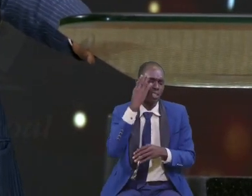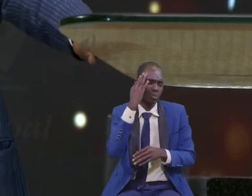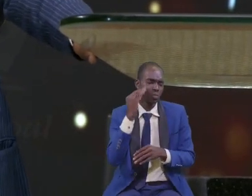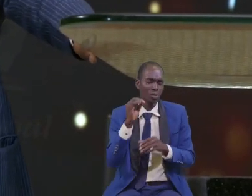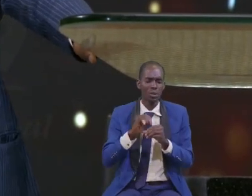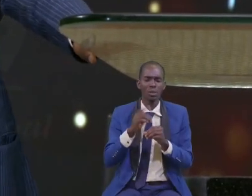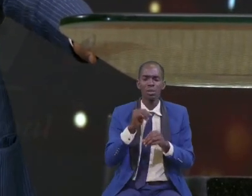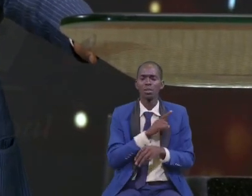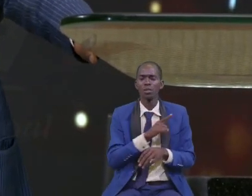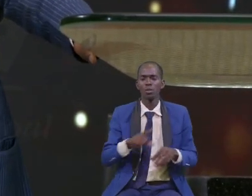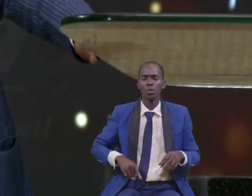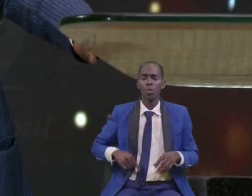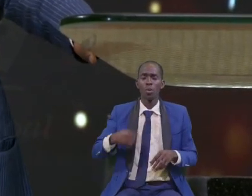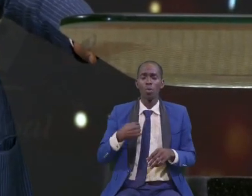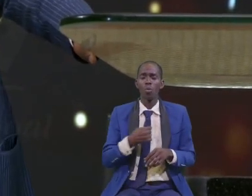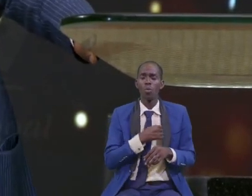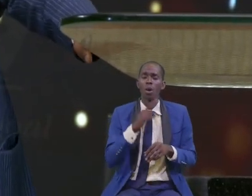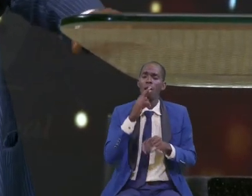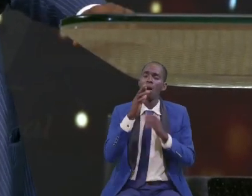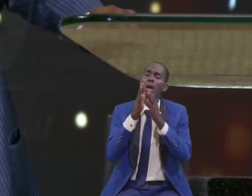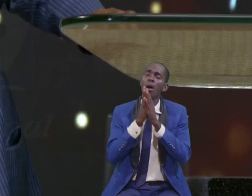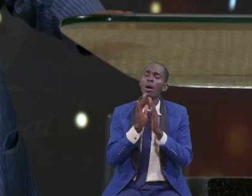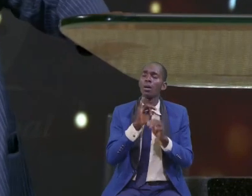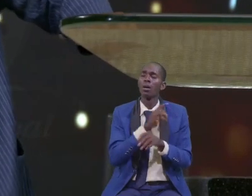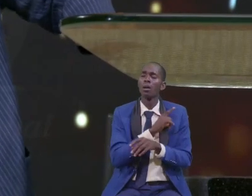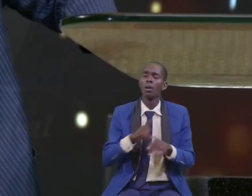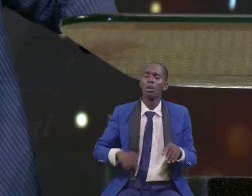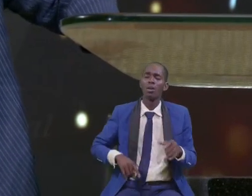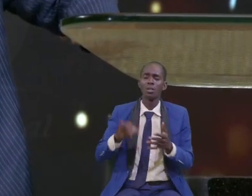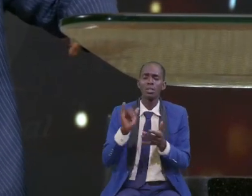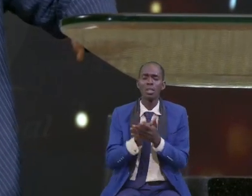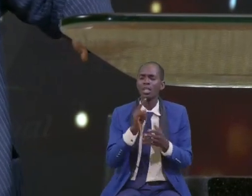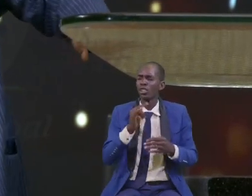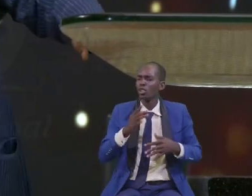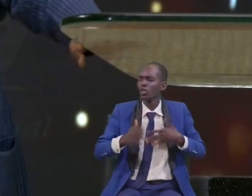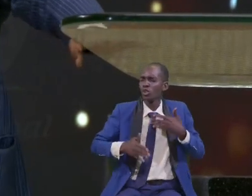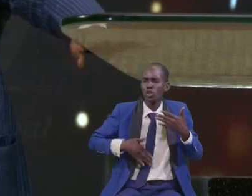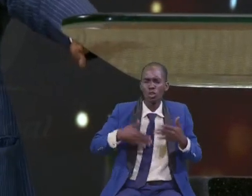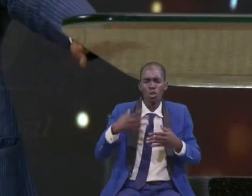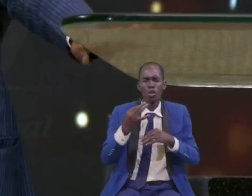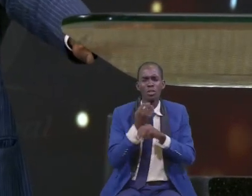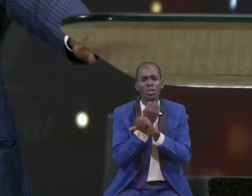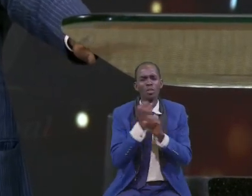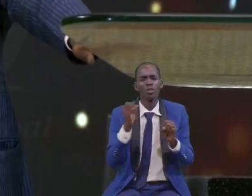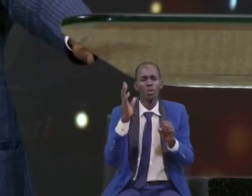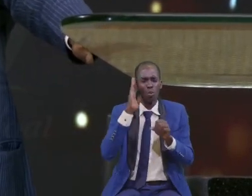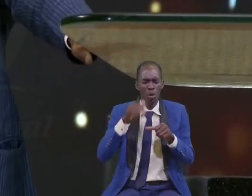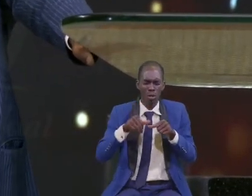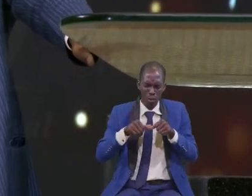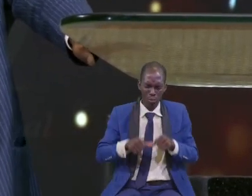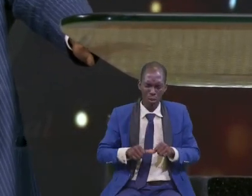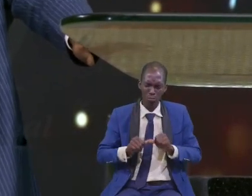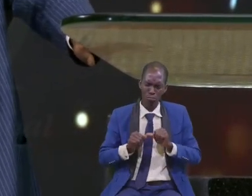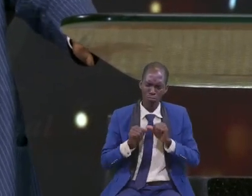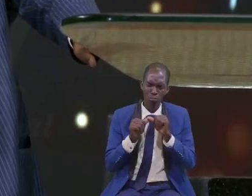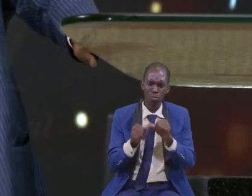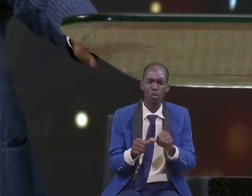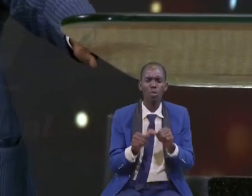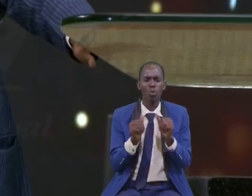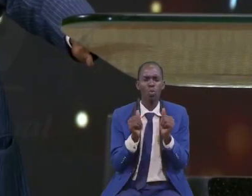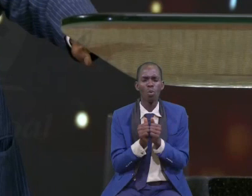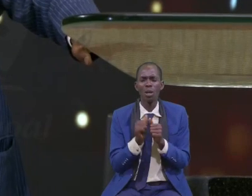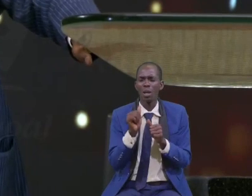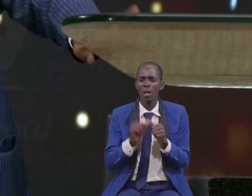Lord. We're asking, Lord, that the joy of salvation will remain and abide in every